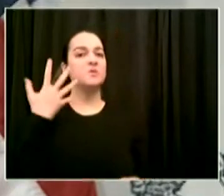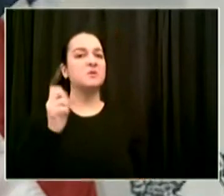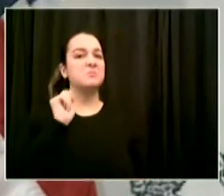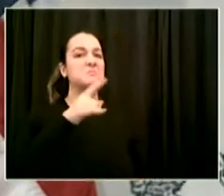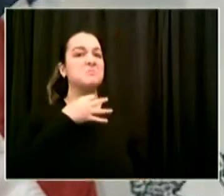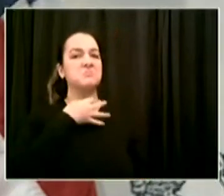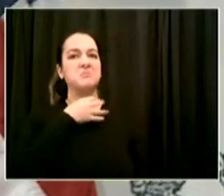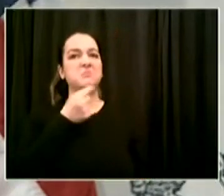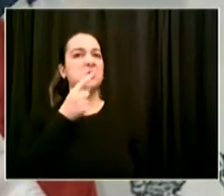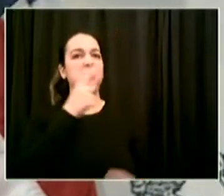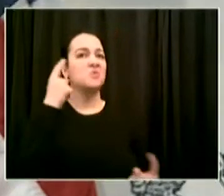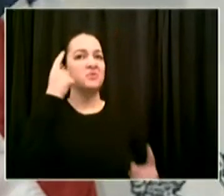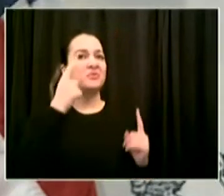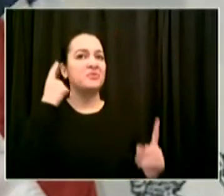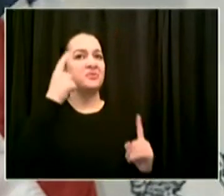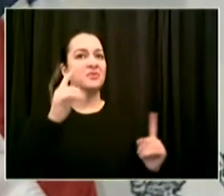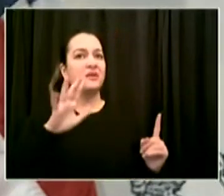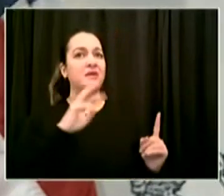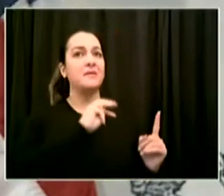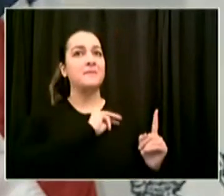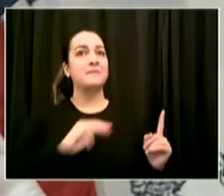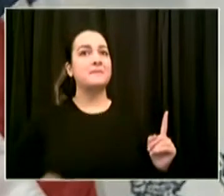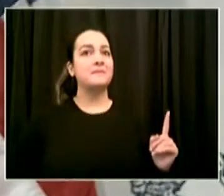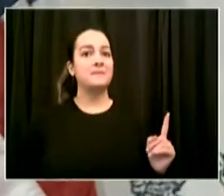if you plan on endorsing Eric Adams.